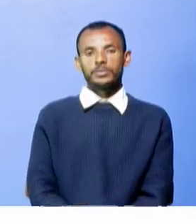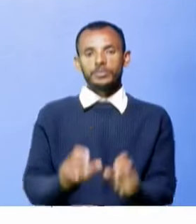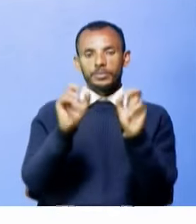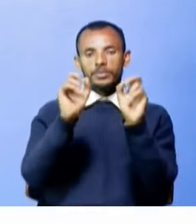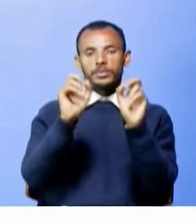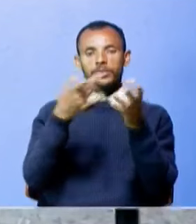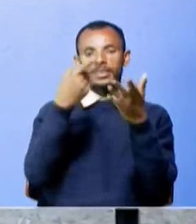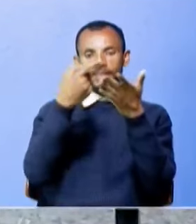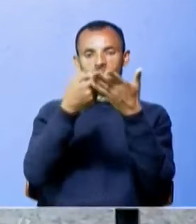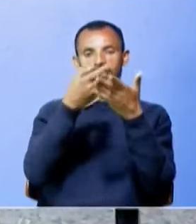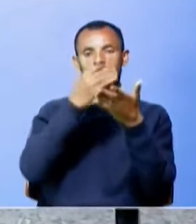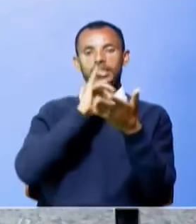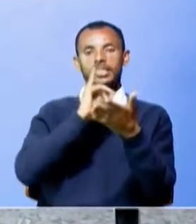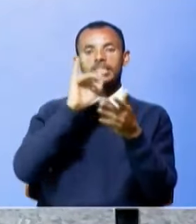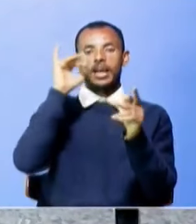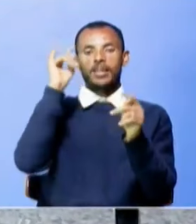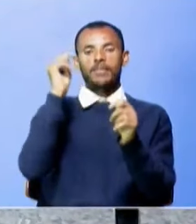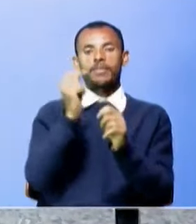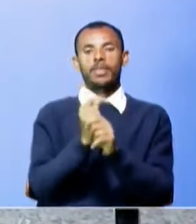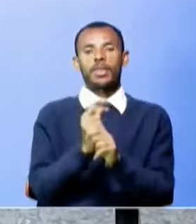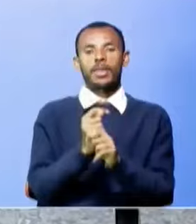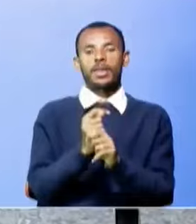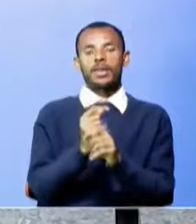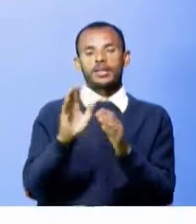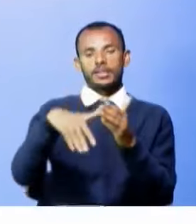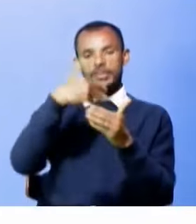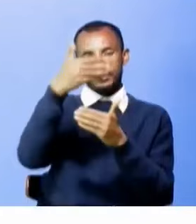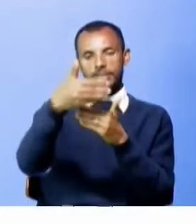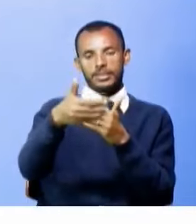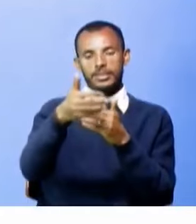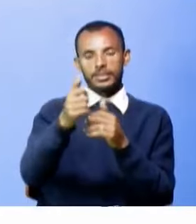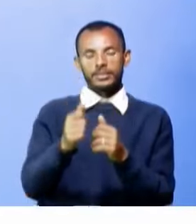Okay, this is the activity. Then,